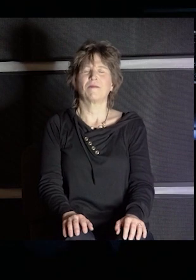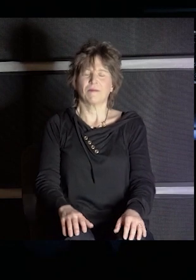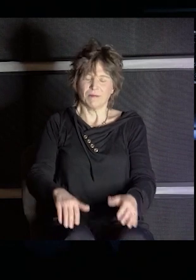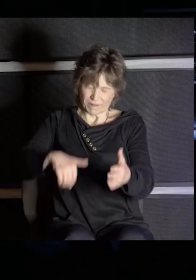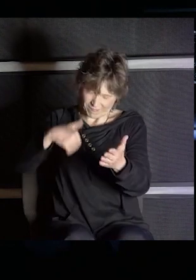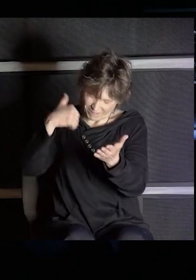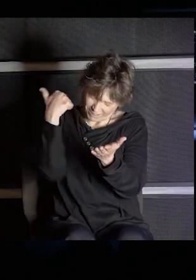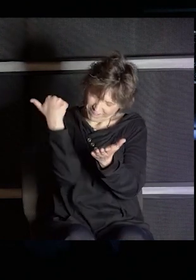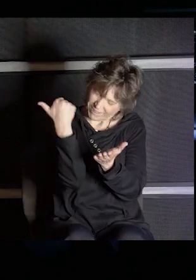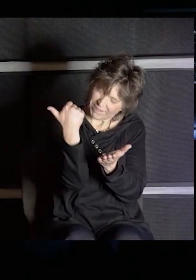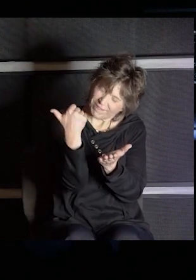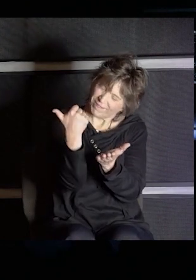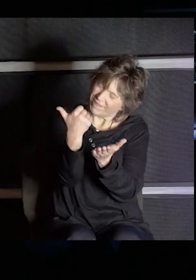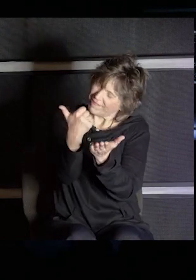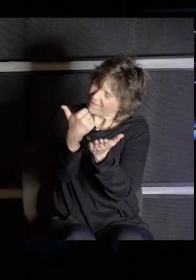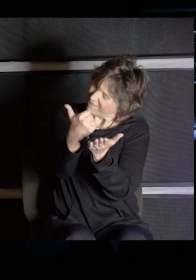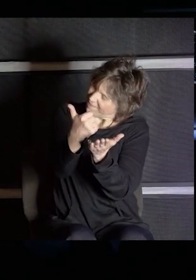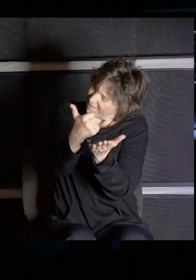peace.